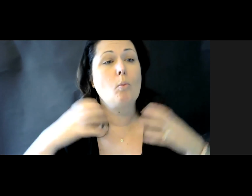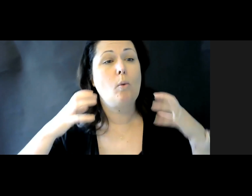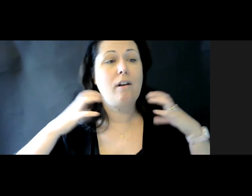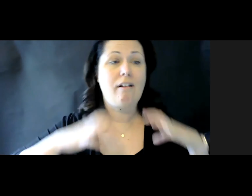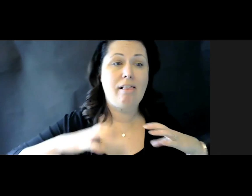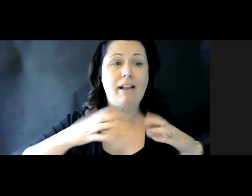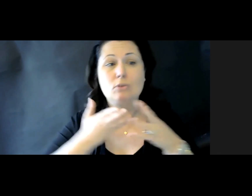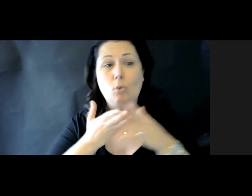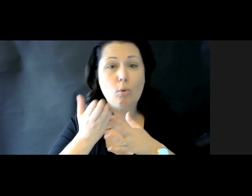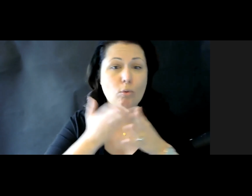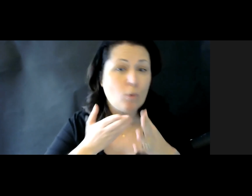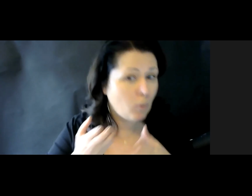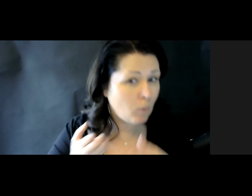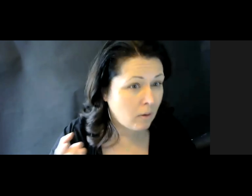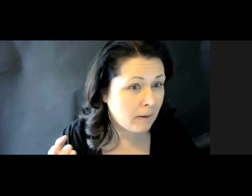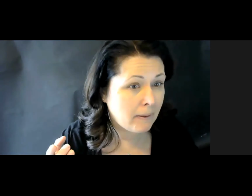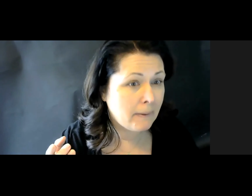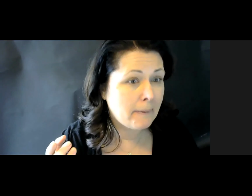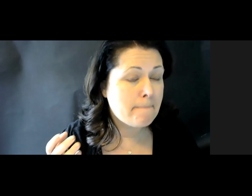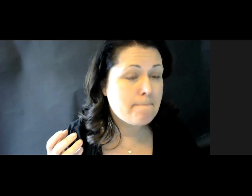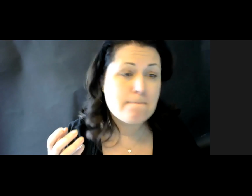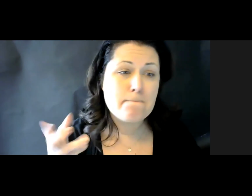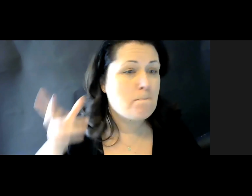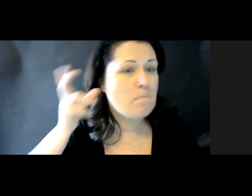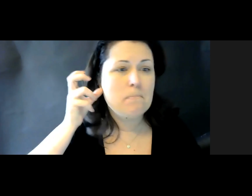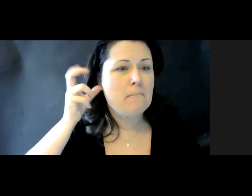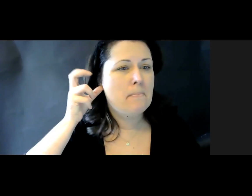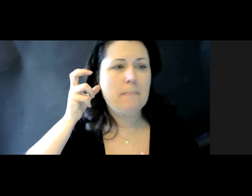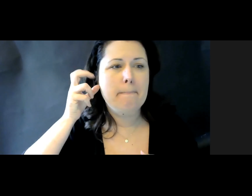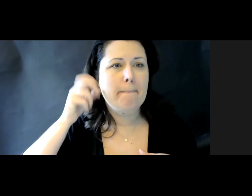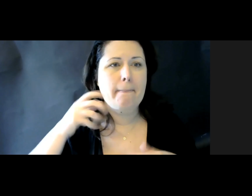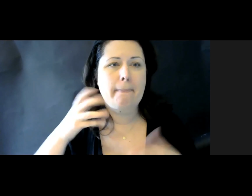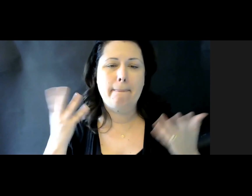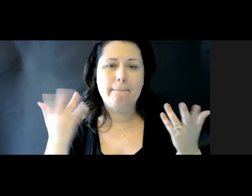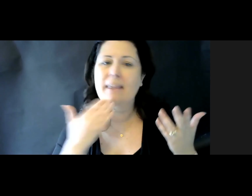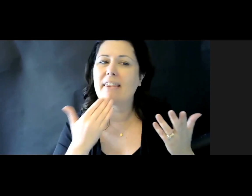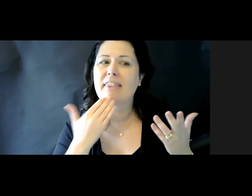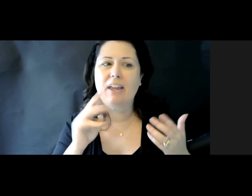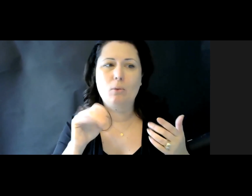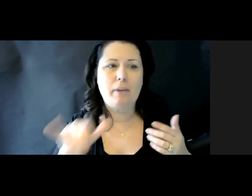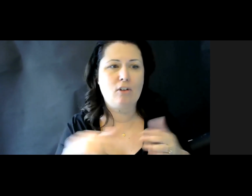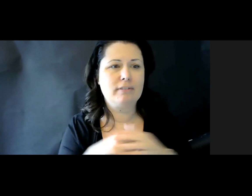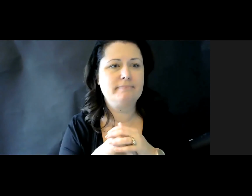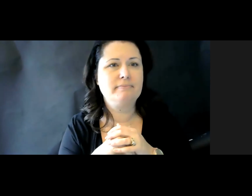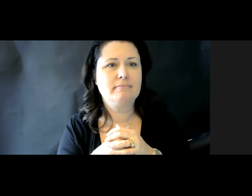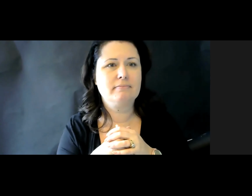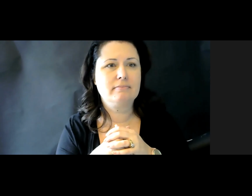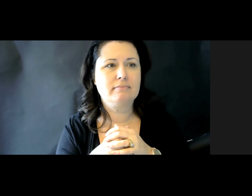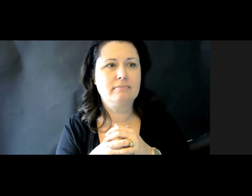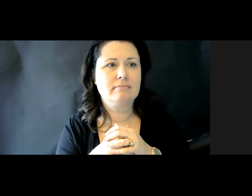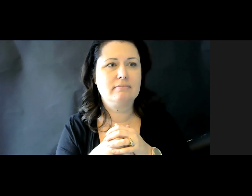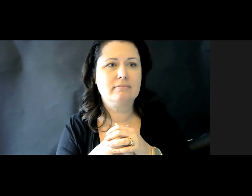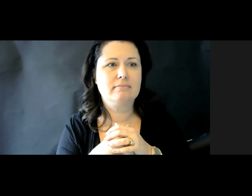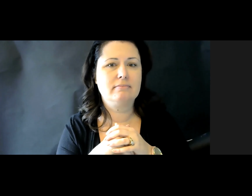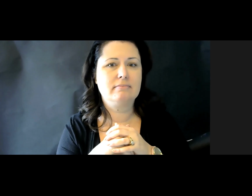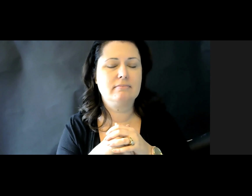every situation with compassion and empathy. There you go. Thank you, Mary. So